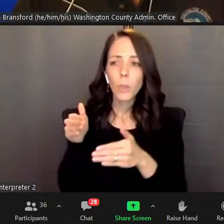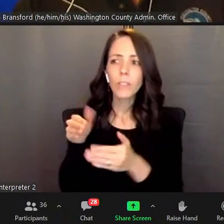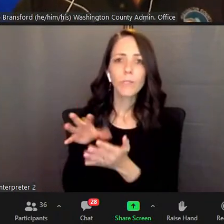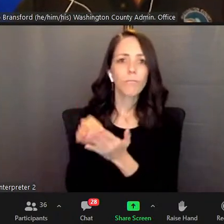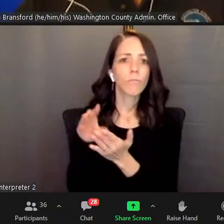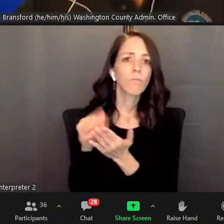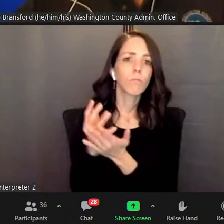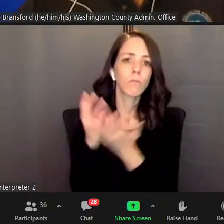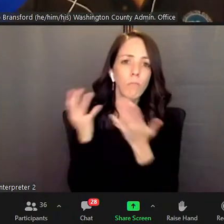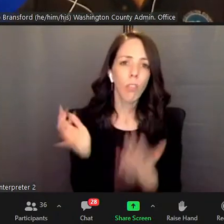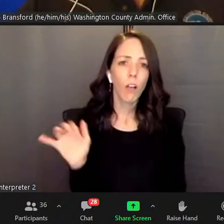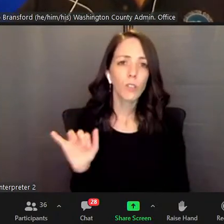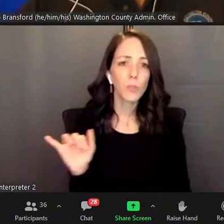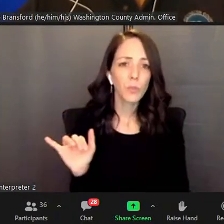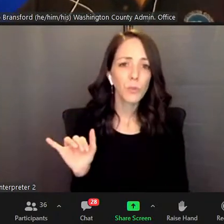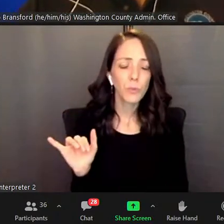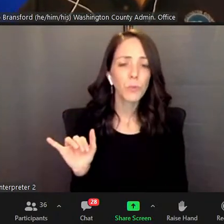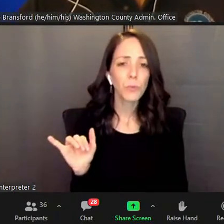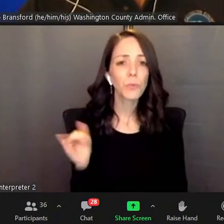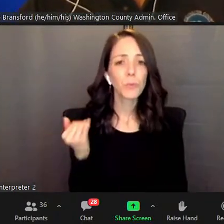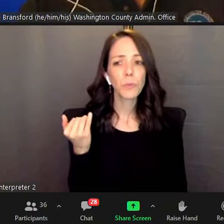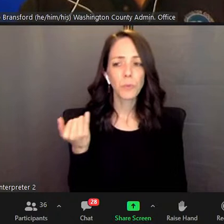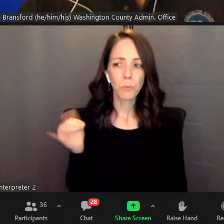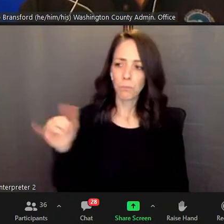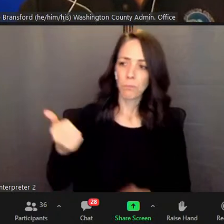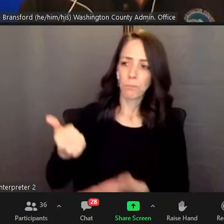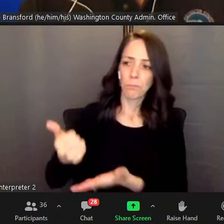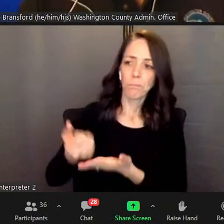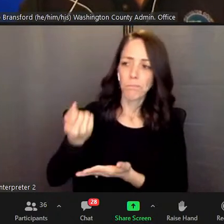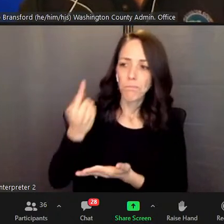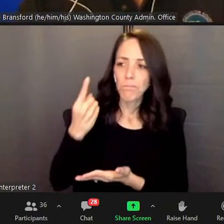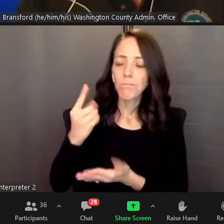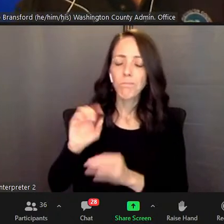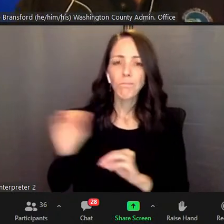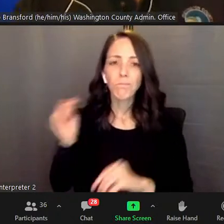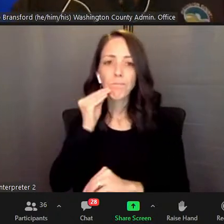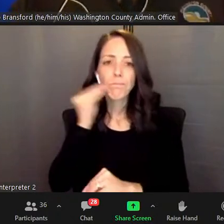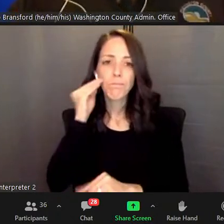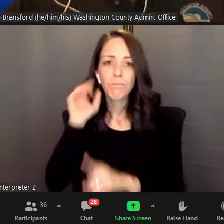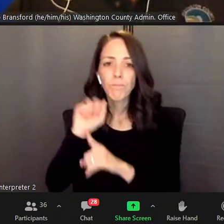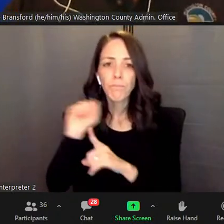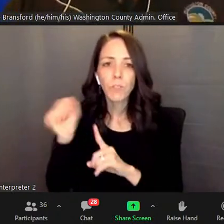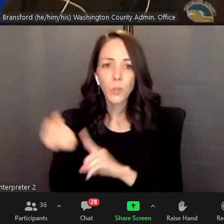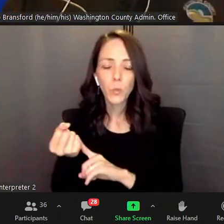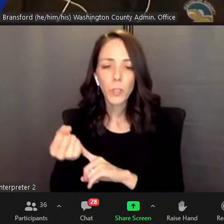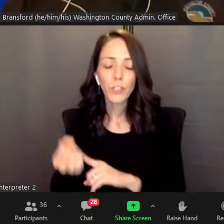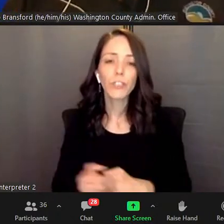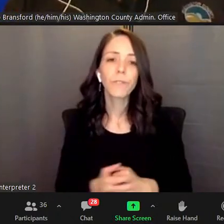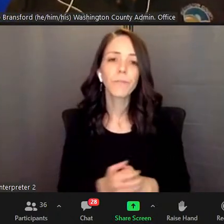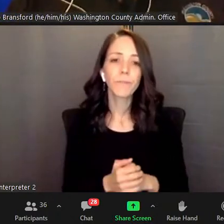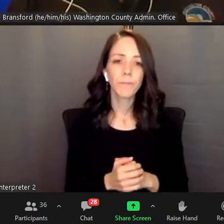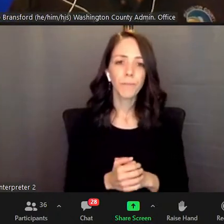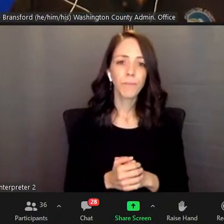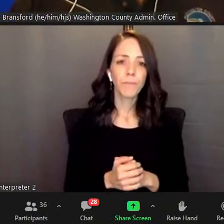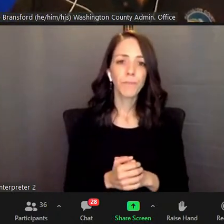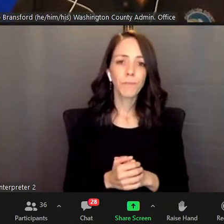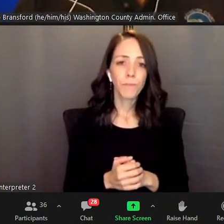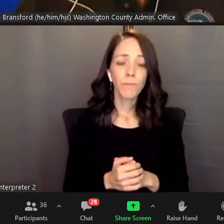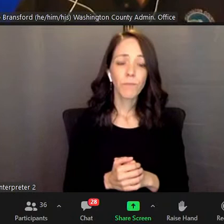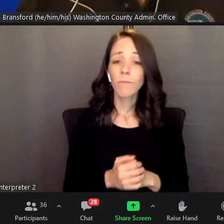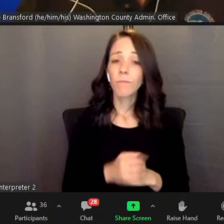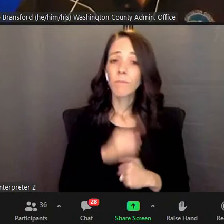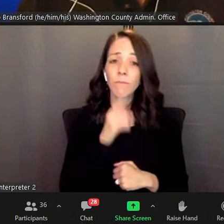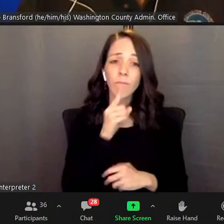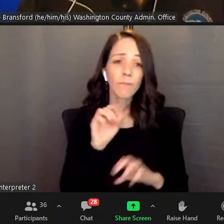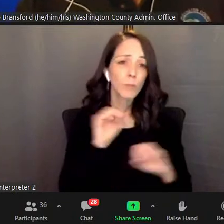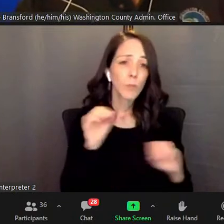on the homeless situation. And it is something that is, there's no silver bullet to this. There's